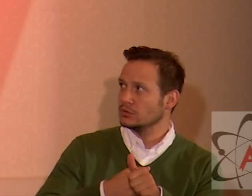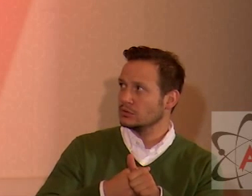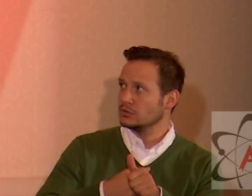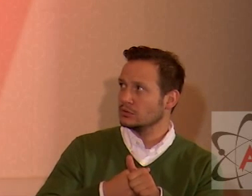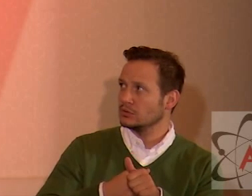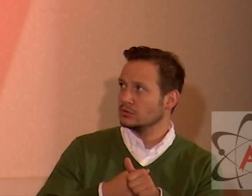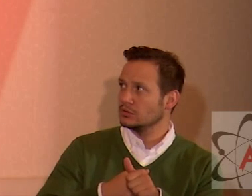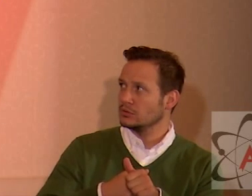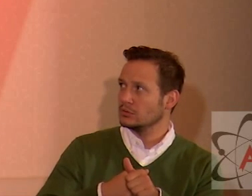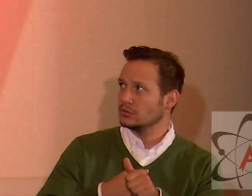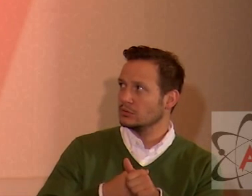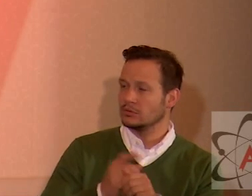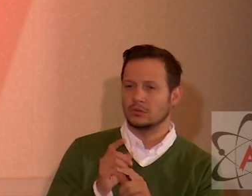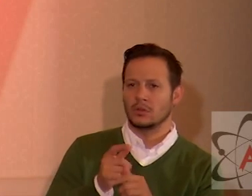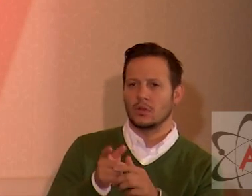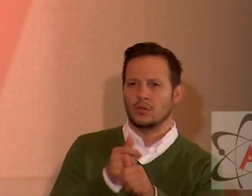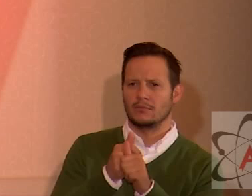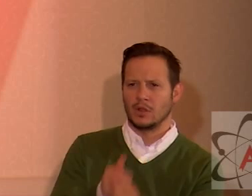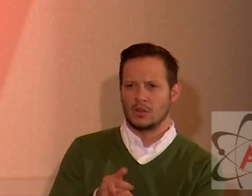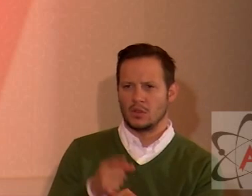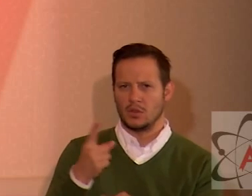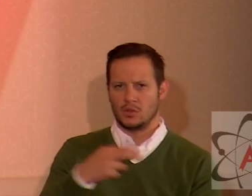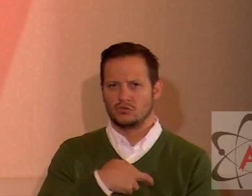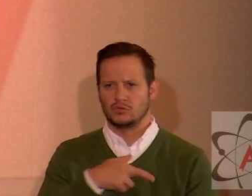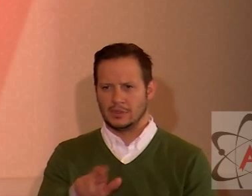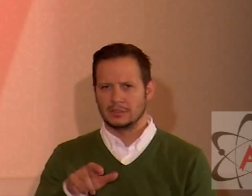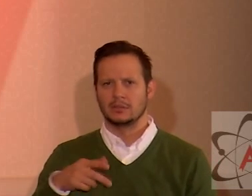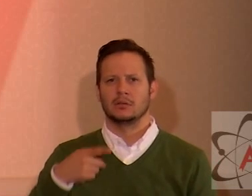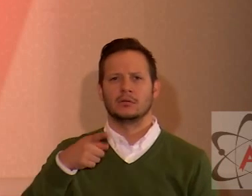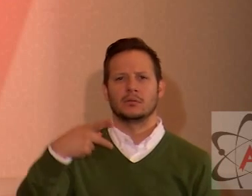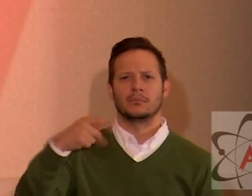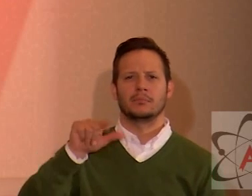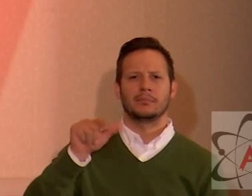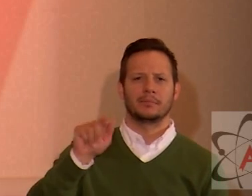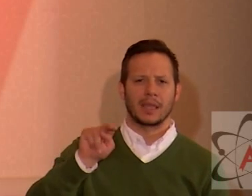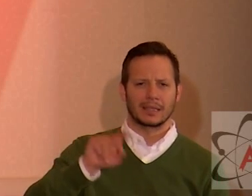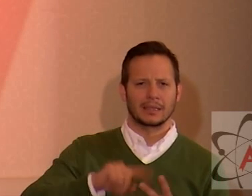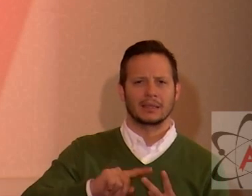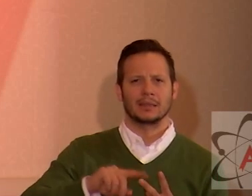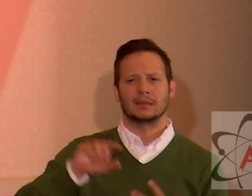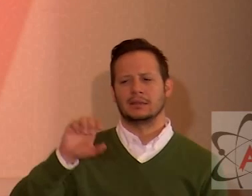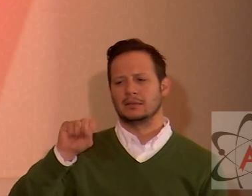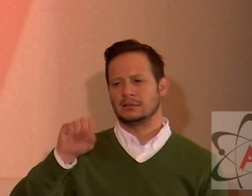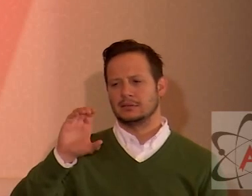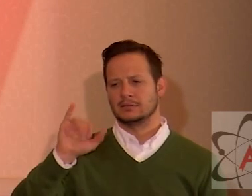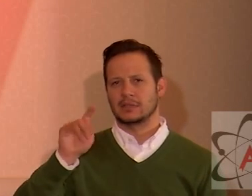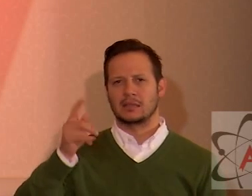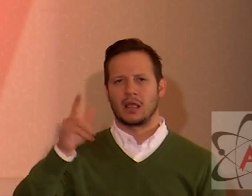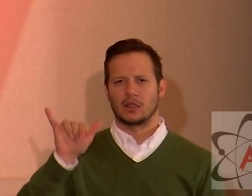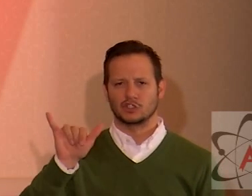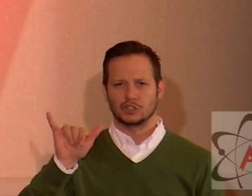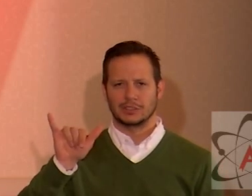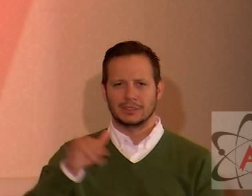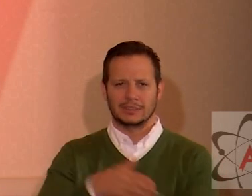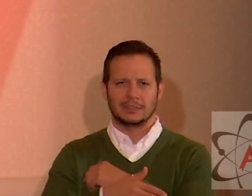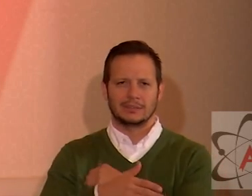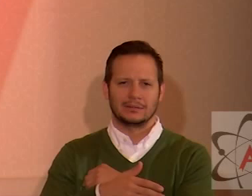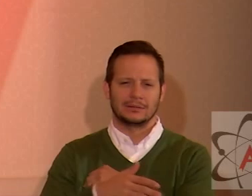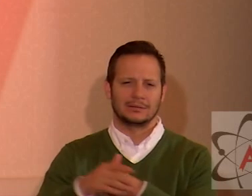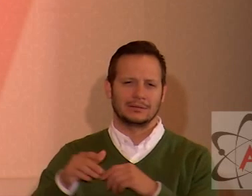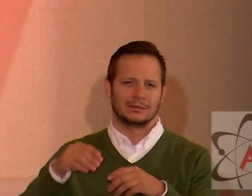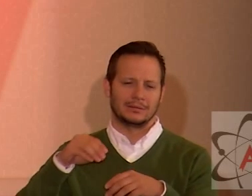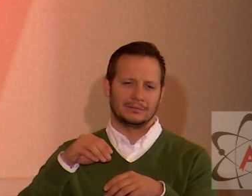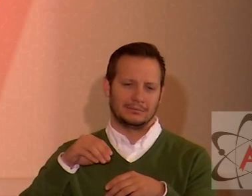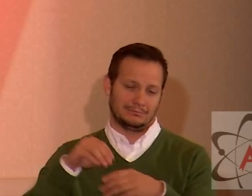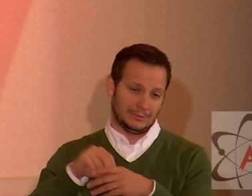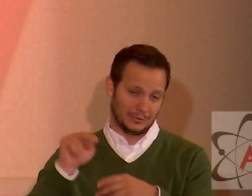particular religion, you all know how many pagan and Scientology counties there would be in North Carolina.